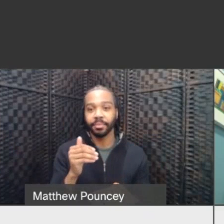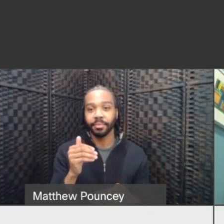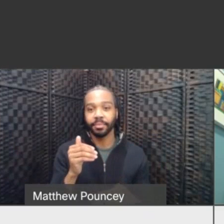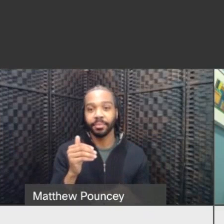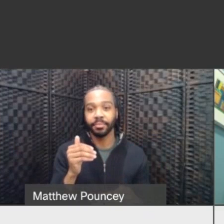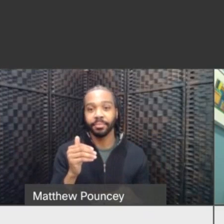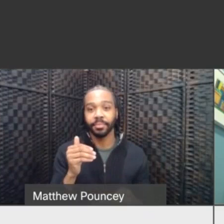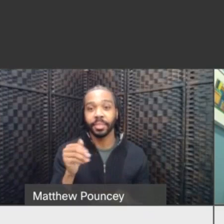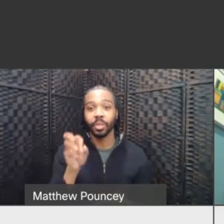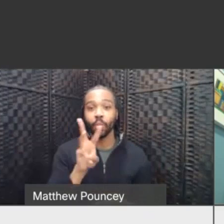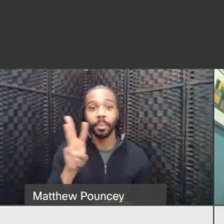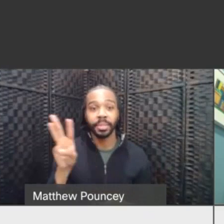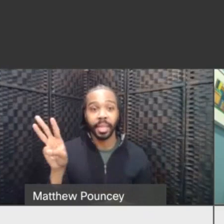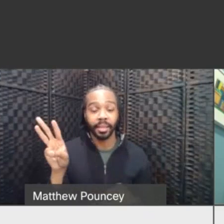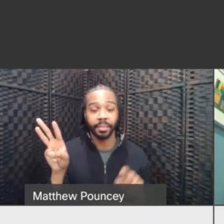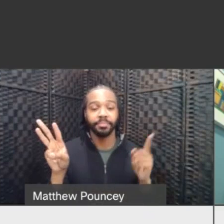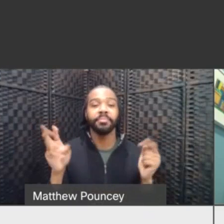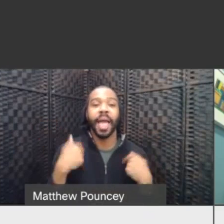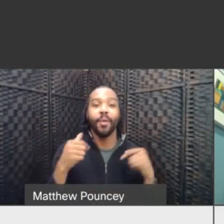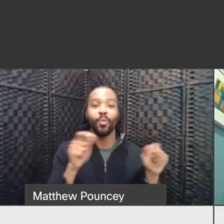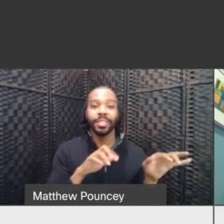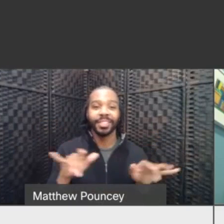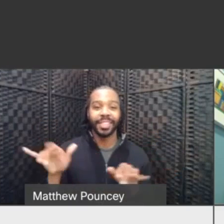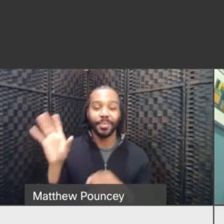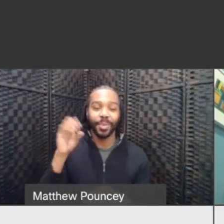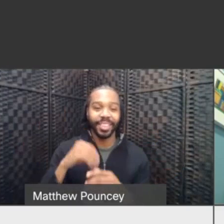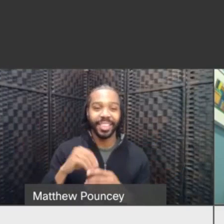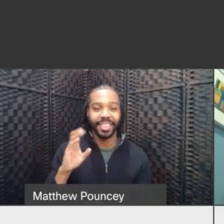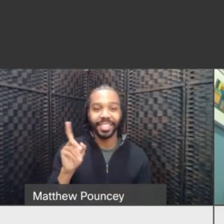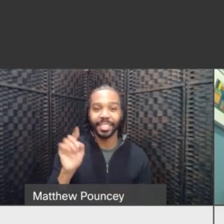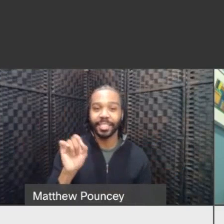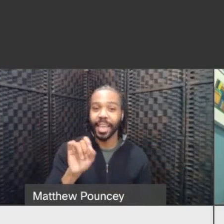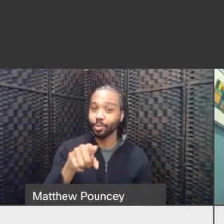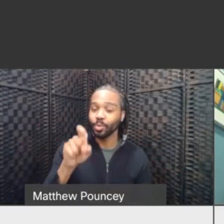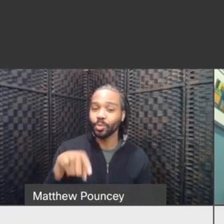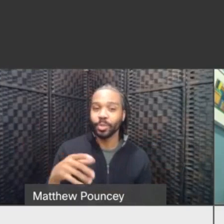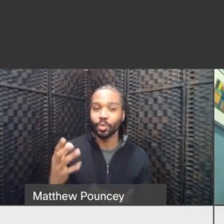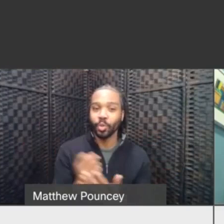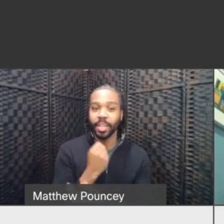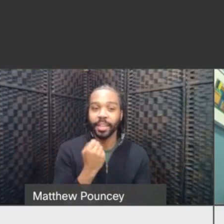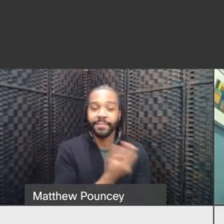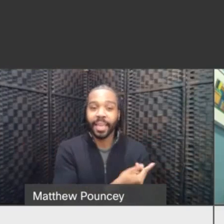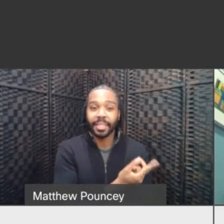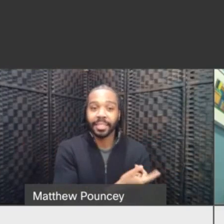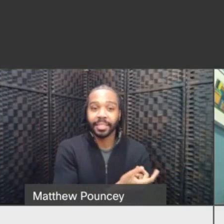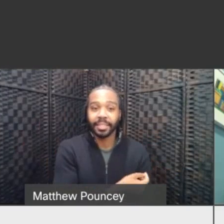The website for, I will type it in the chat, if you are needing to get a vaccine,